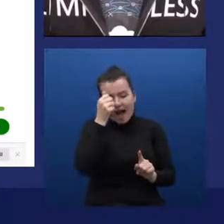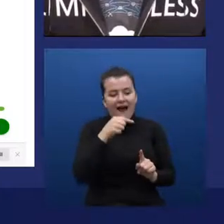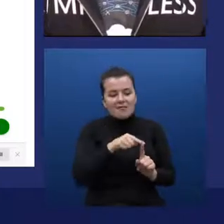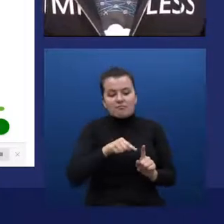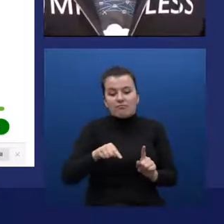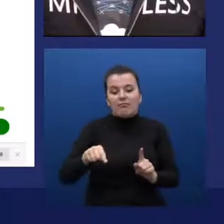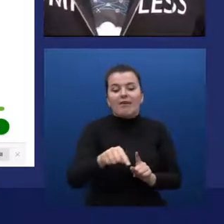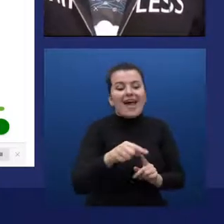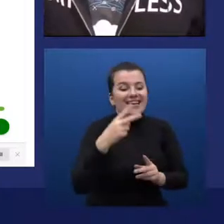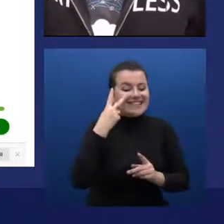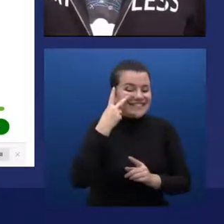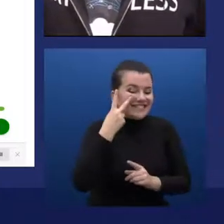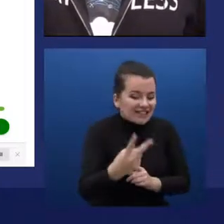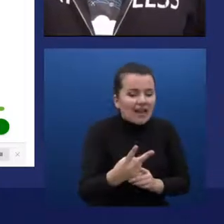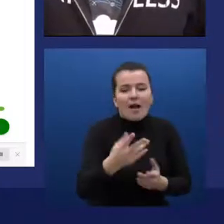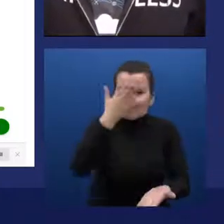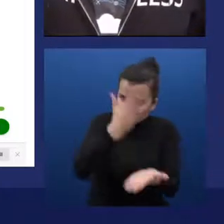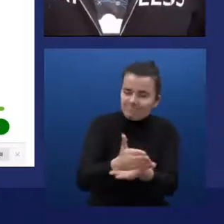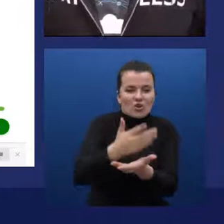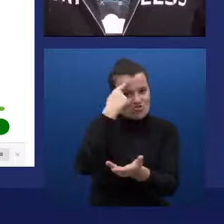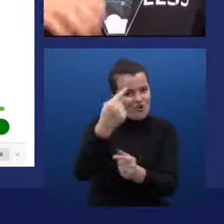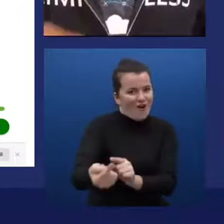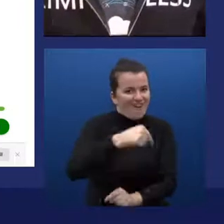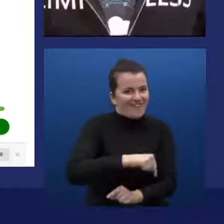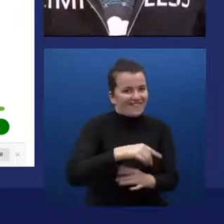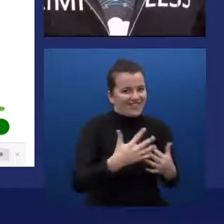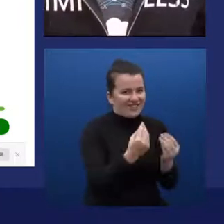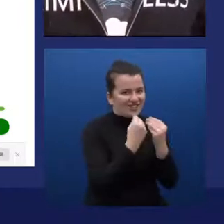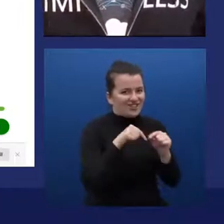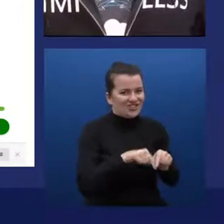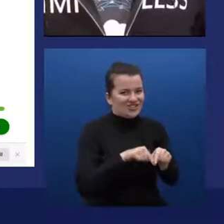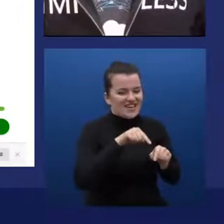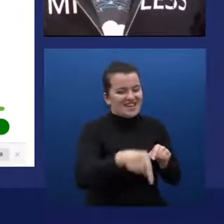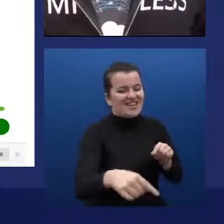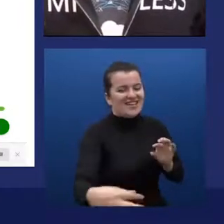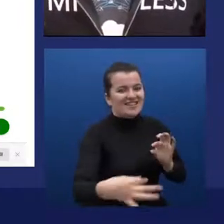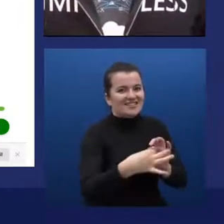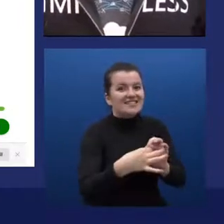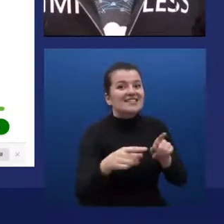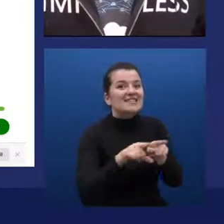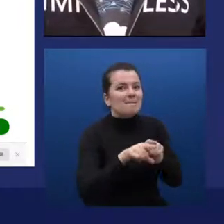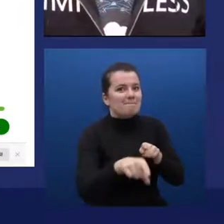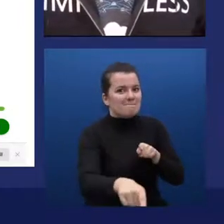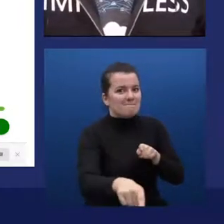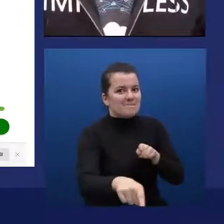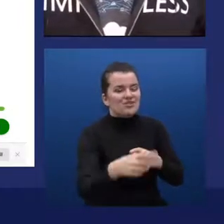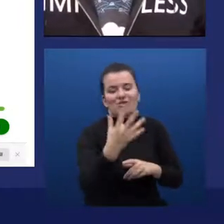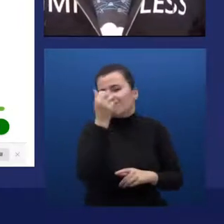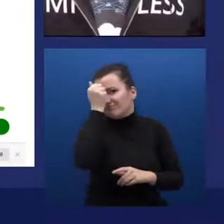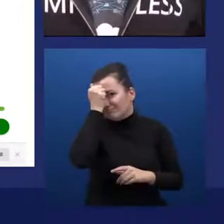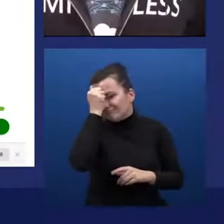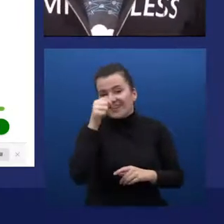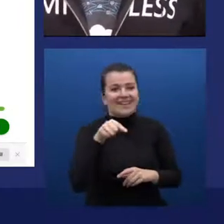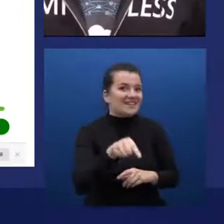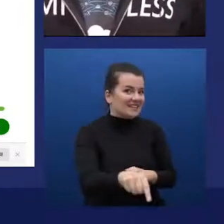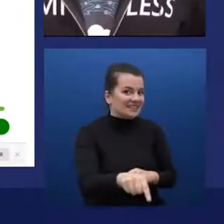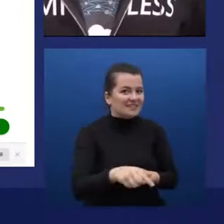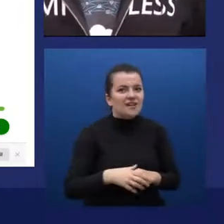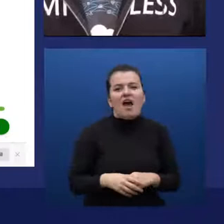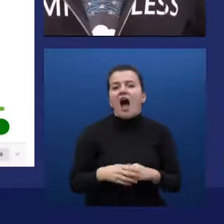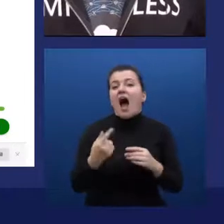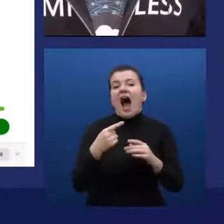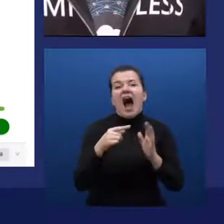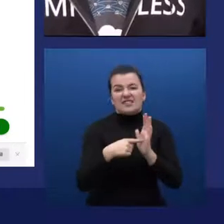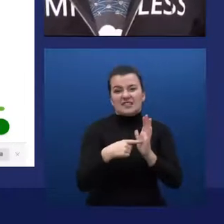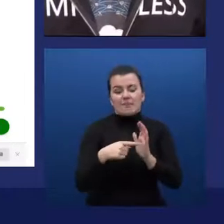and its percentage. And I'll show you that in the example is very important, because you can actually set that threshold to say if your recall is under 70%